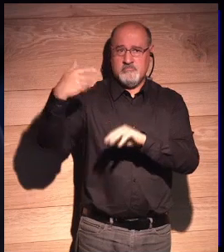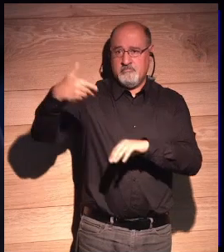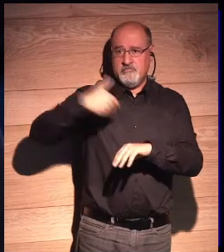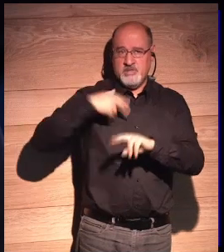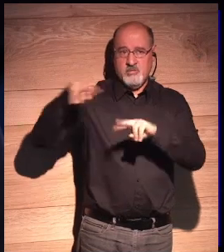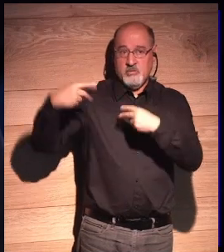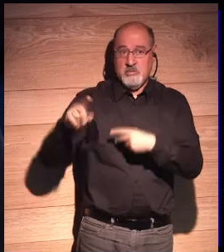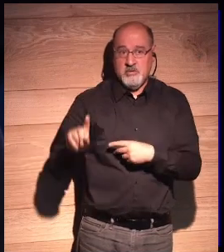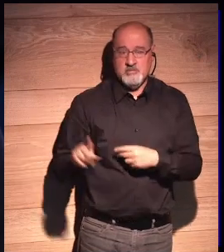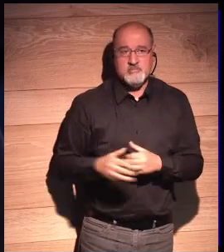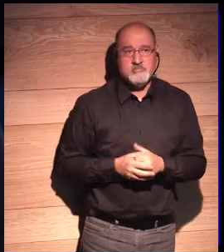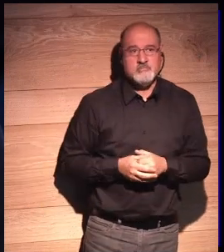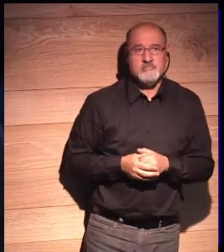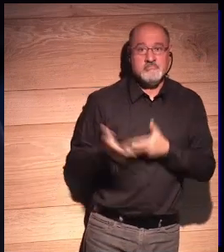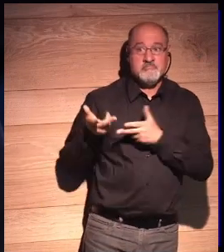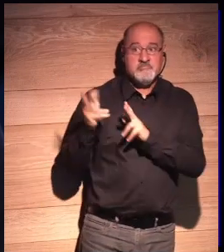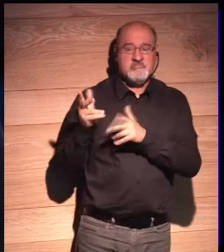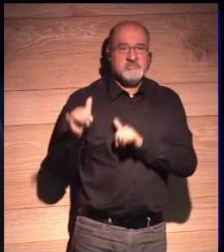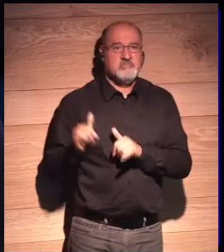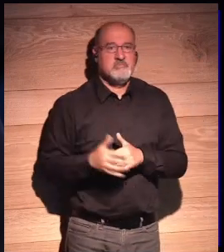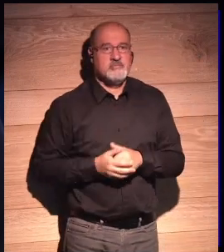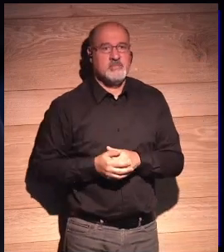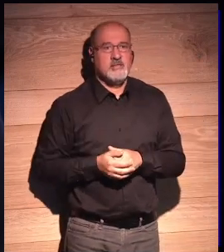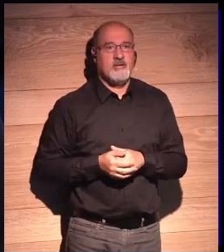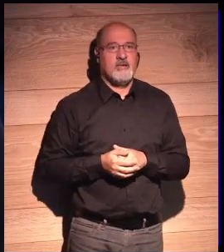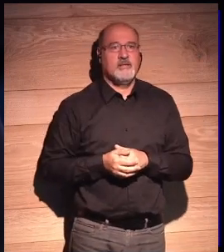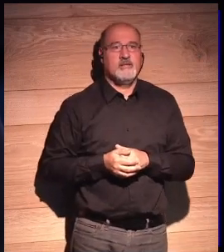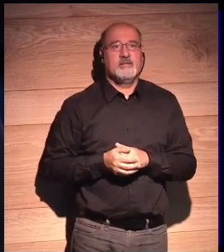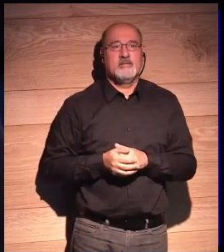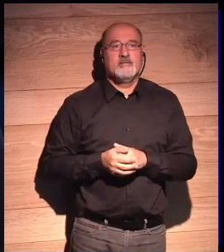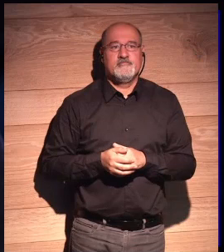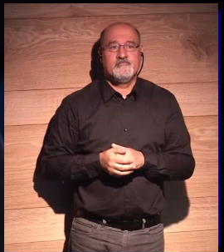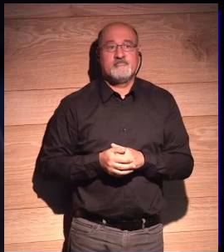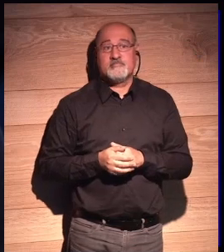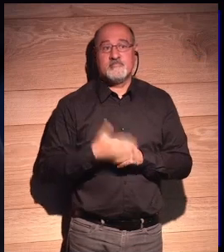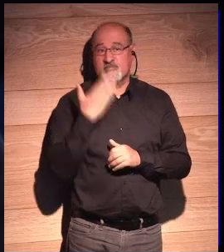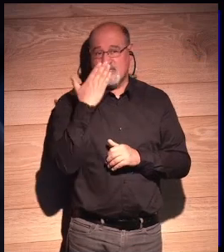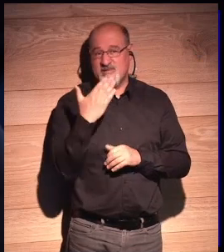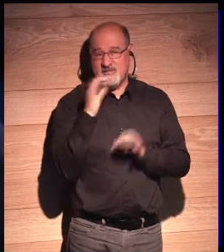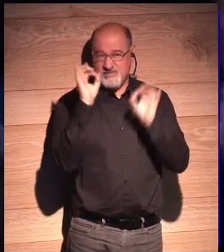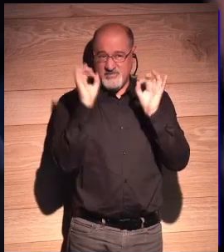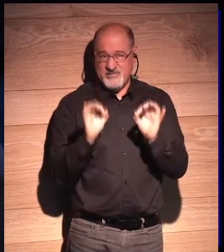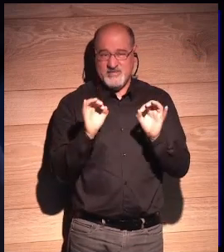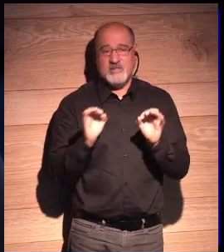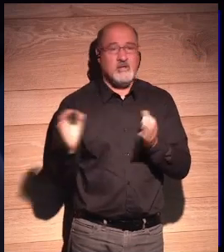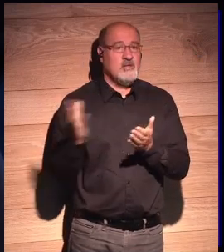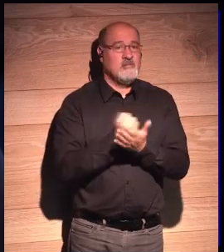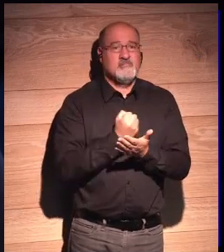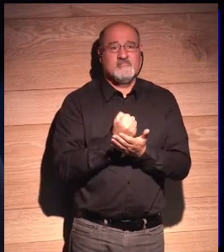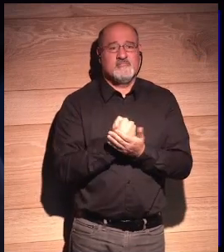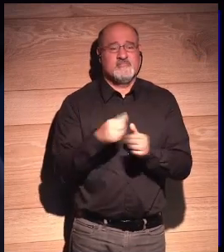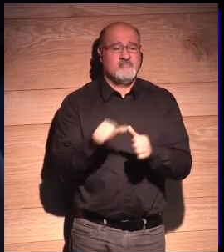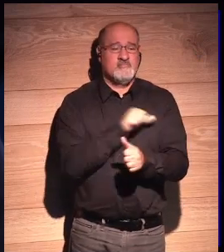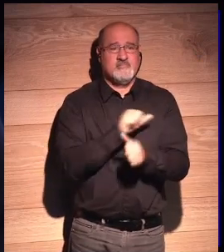his mind and that, you know, but then I had to literally every day, like get up and phone calls all day from